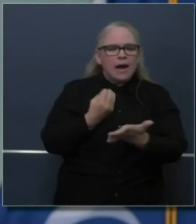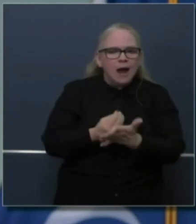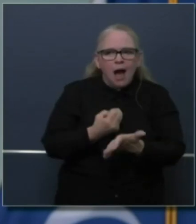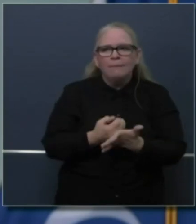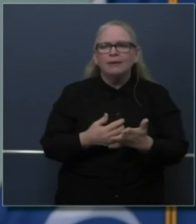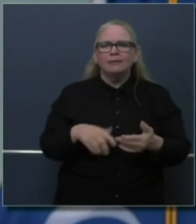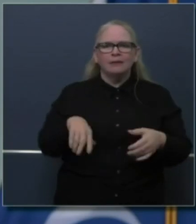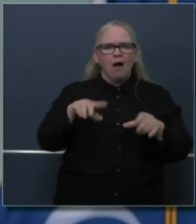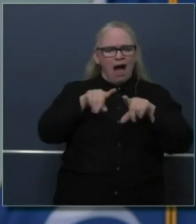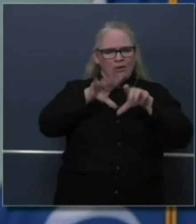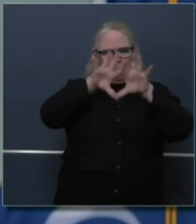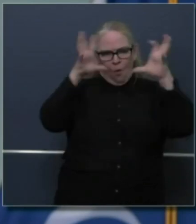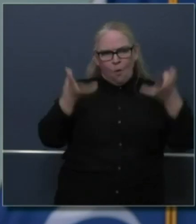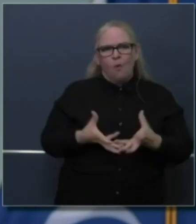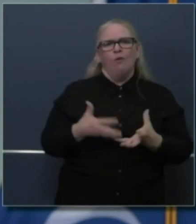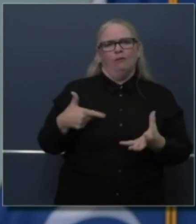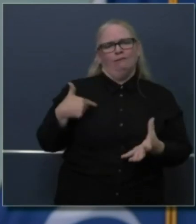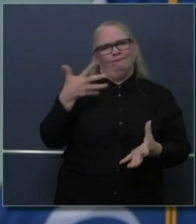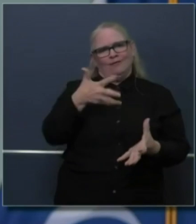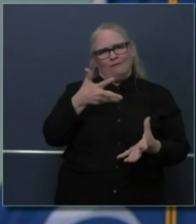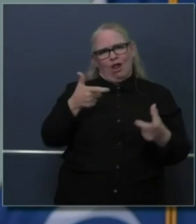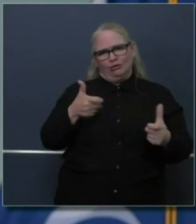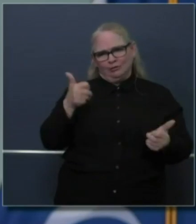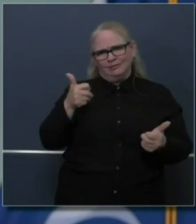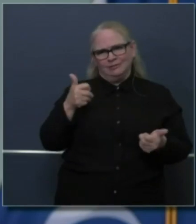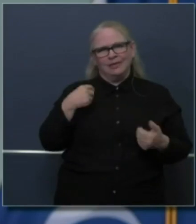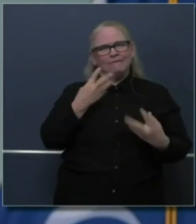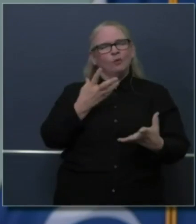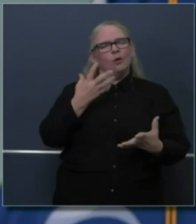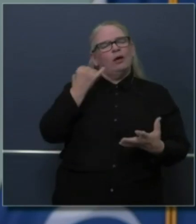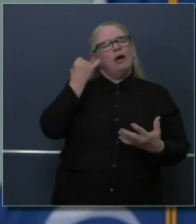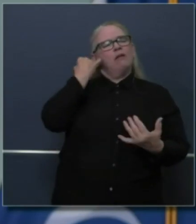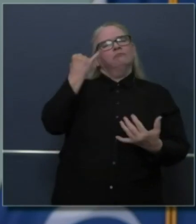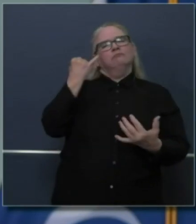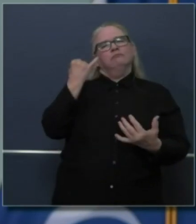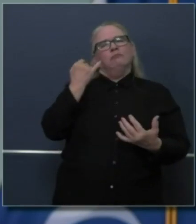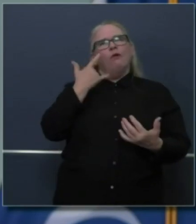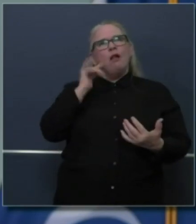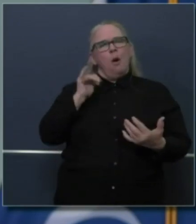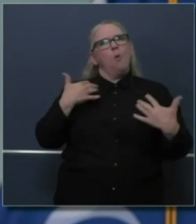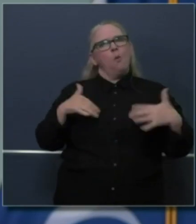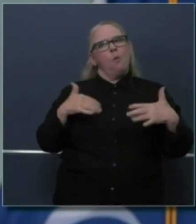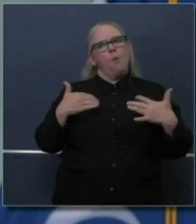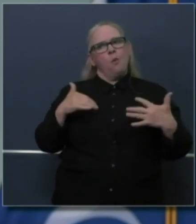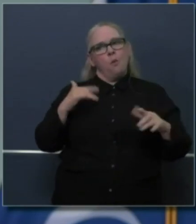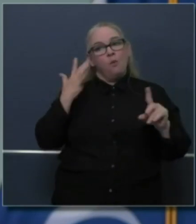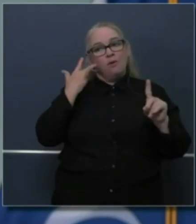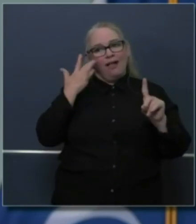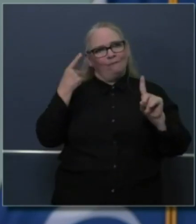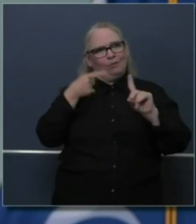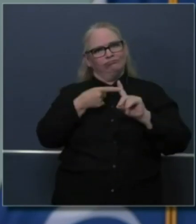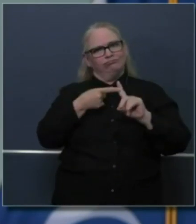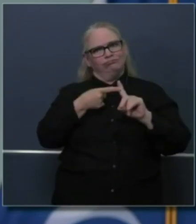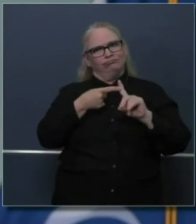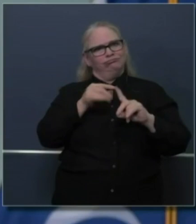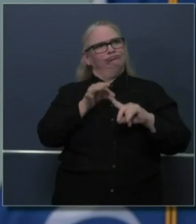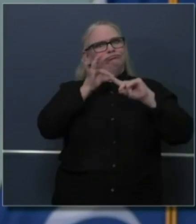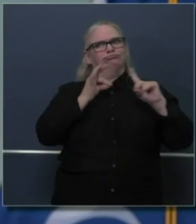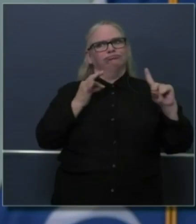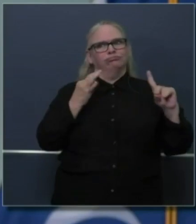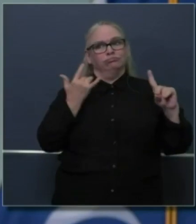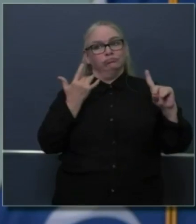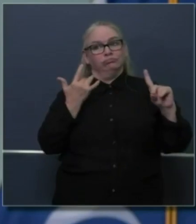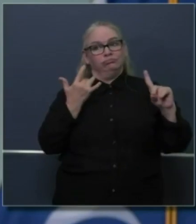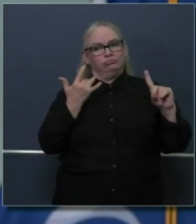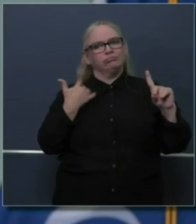its population, and so it gives you a sense of the scope and scale of this state. So when you see those numbers,